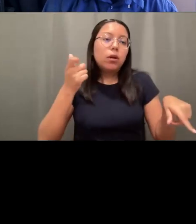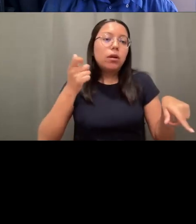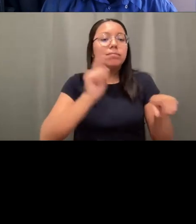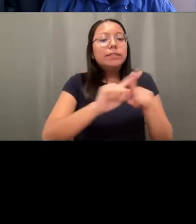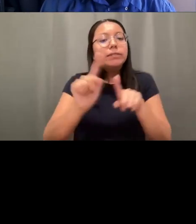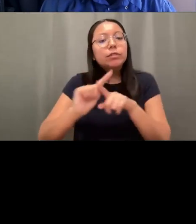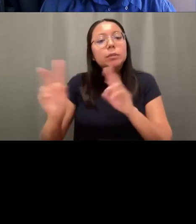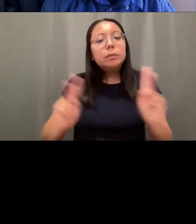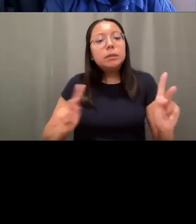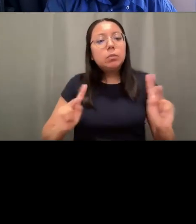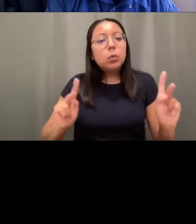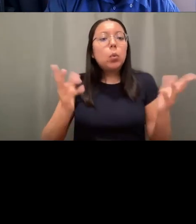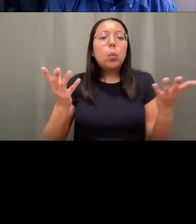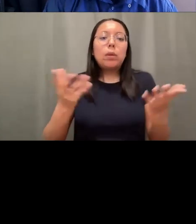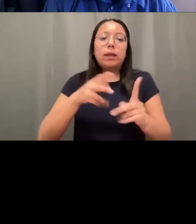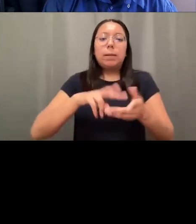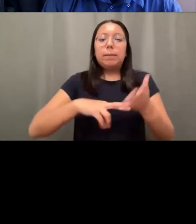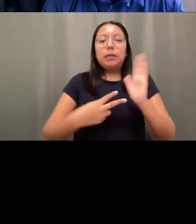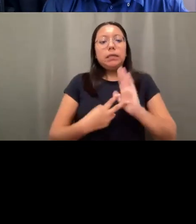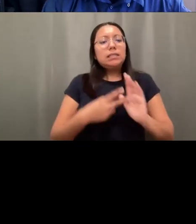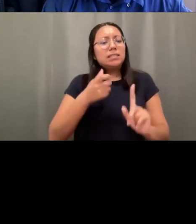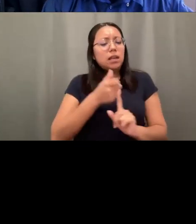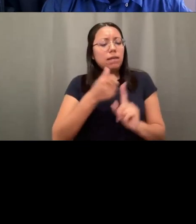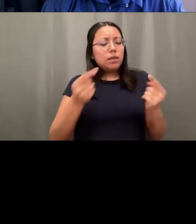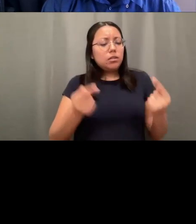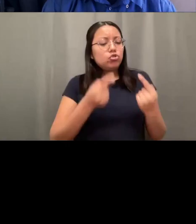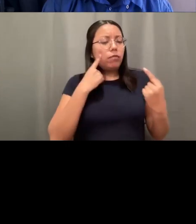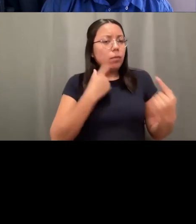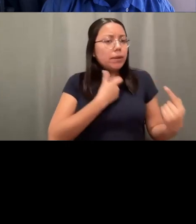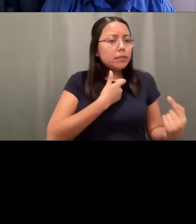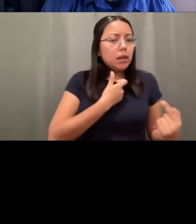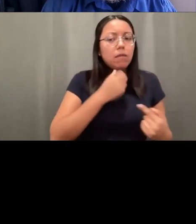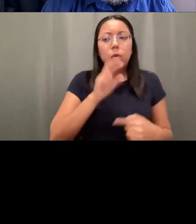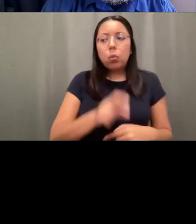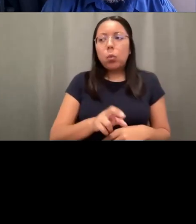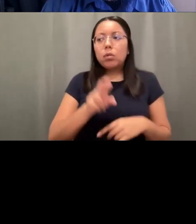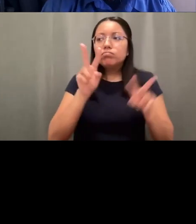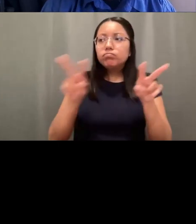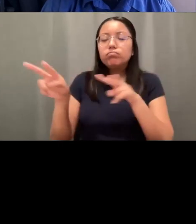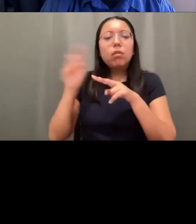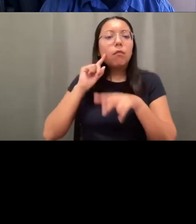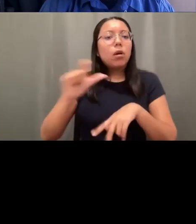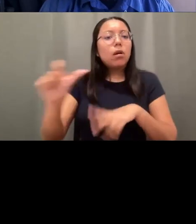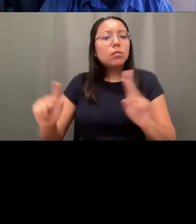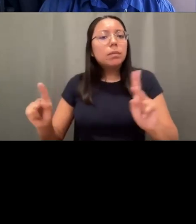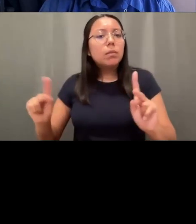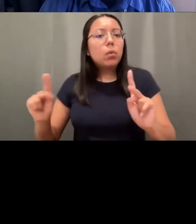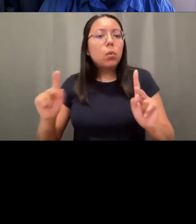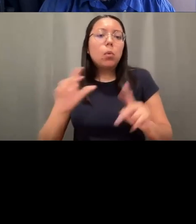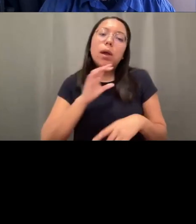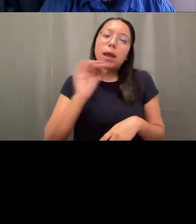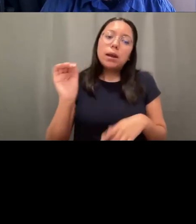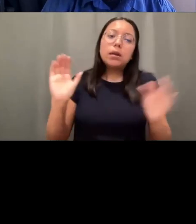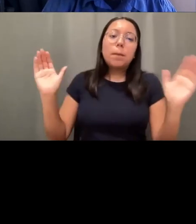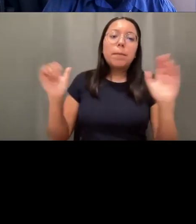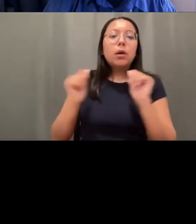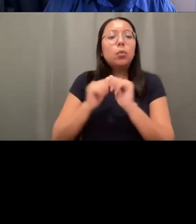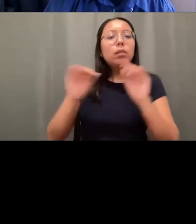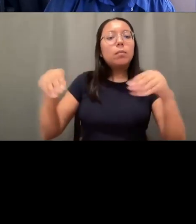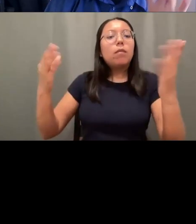they see as injury to others, and then what providers may classify as